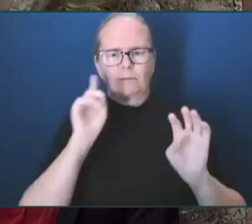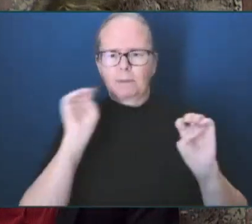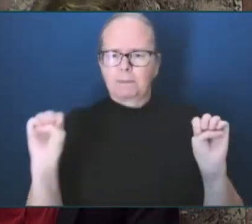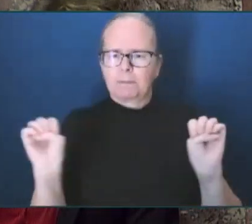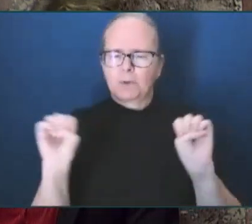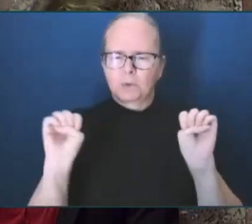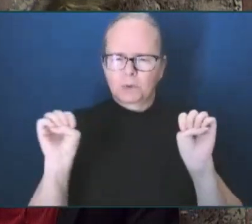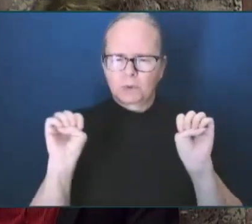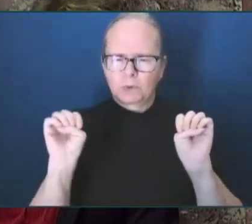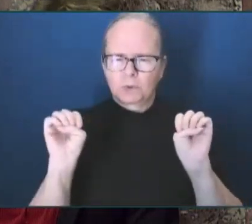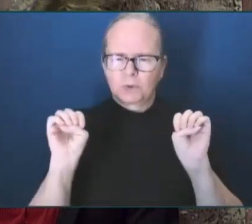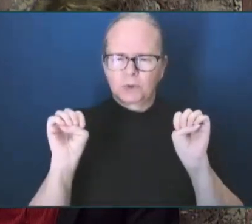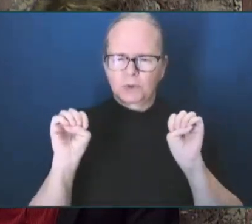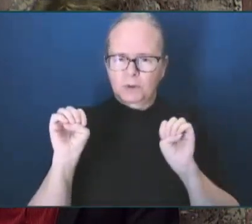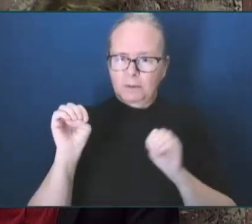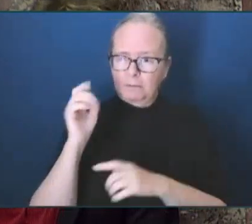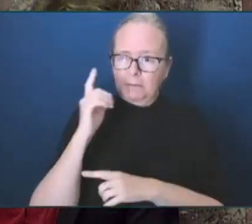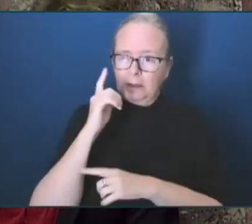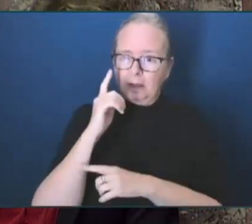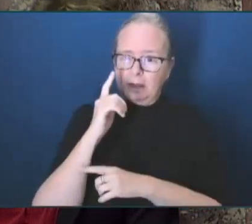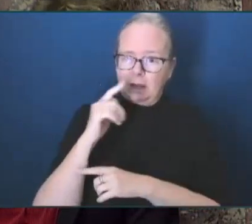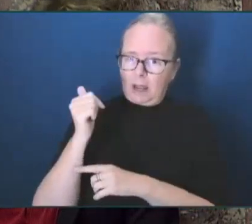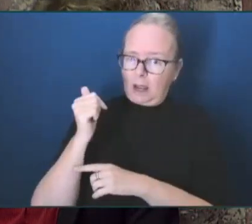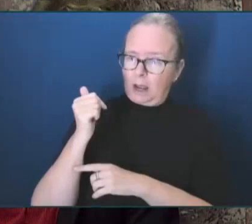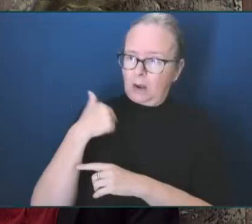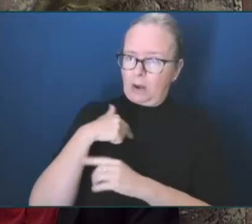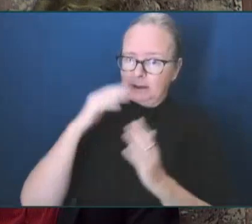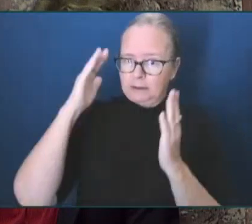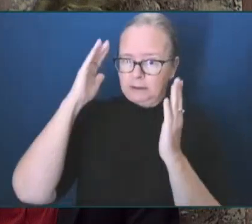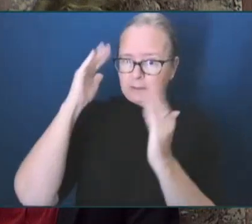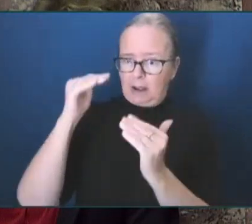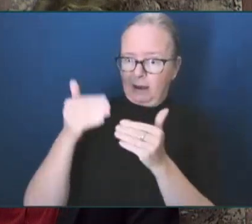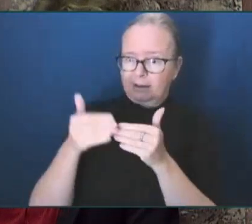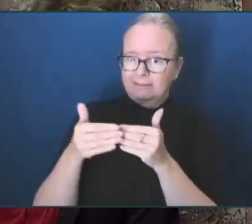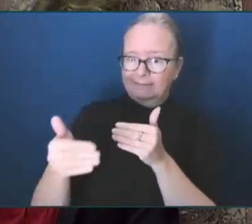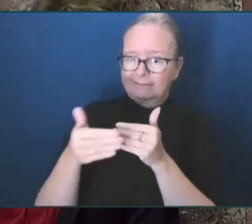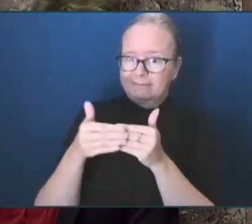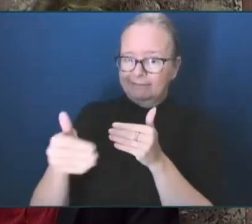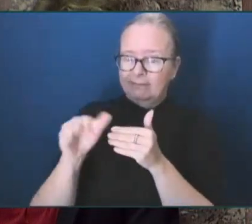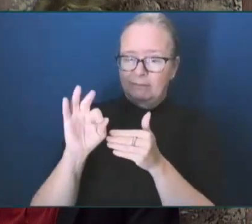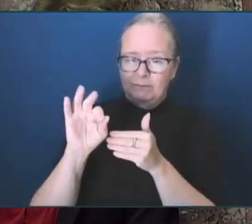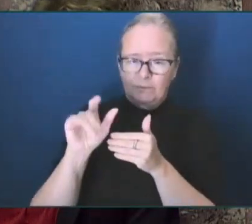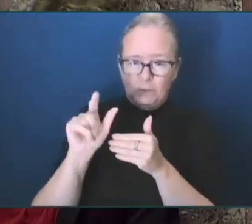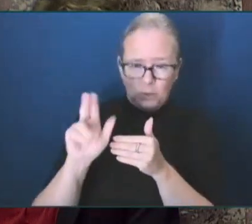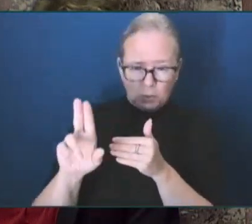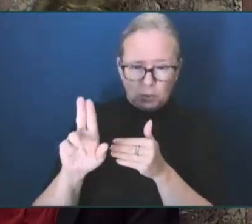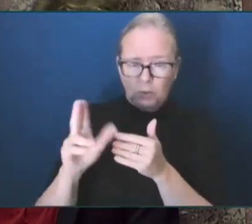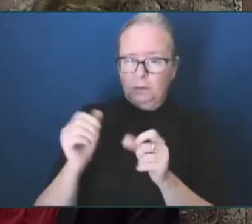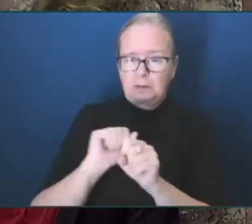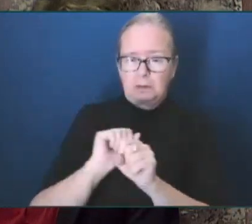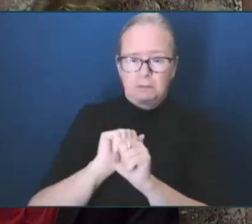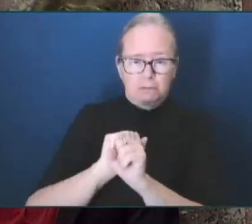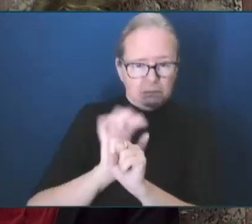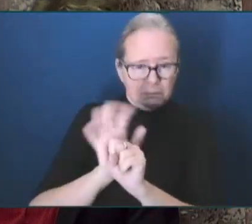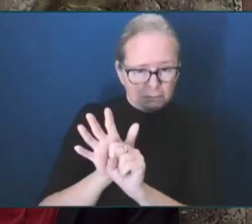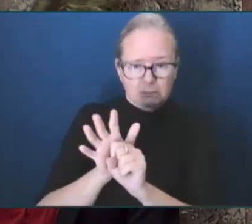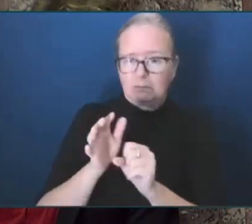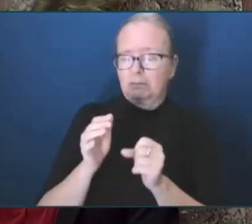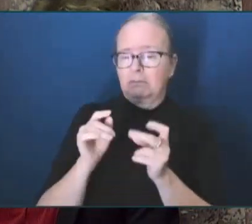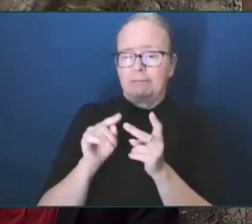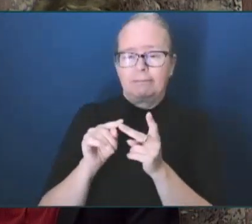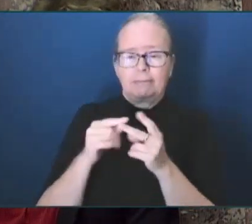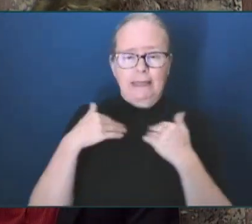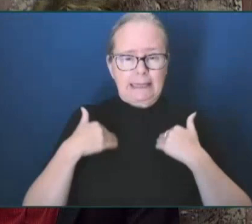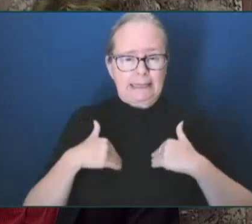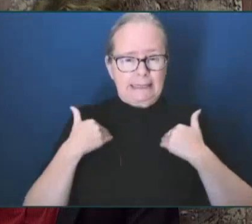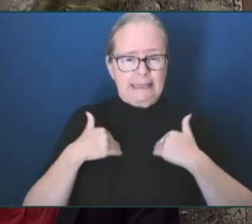flu and influenza and COVID-19 season in our hospitals. So yes, we're preparing in every healthcare facility in